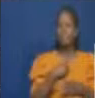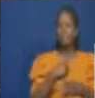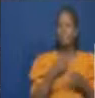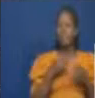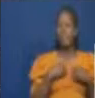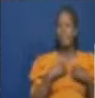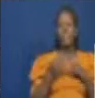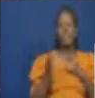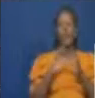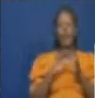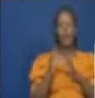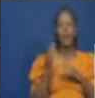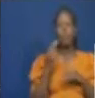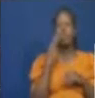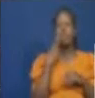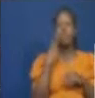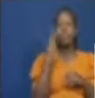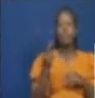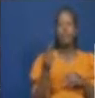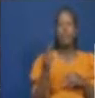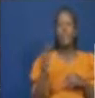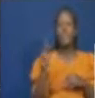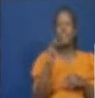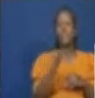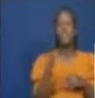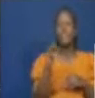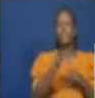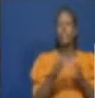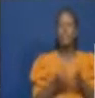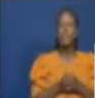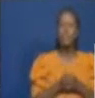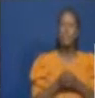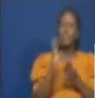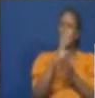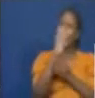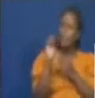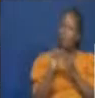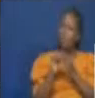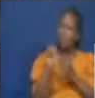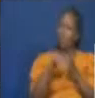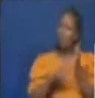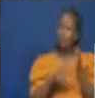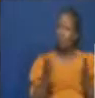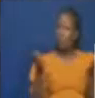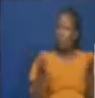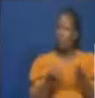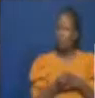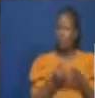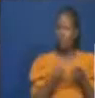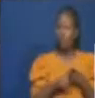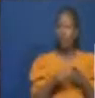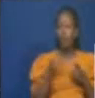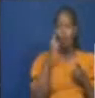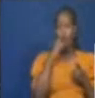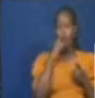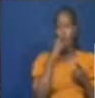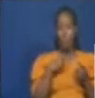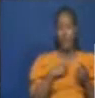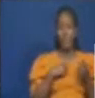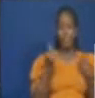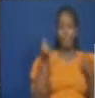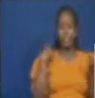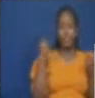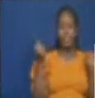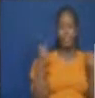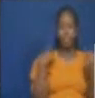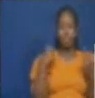million Kenya shillings. What is that made of? My home in Kericho with a tea